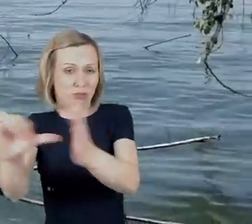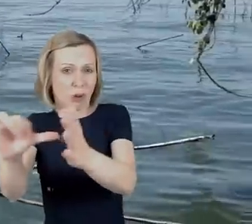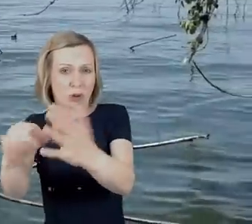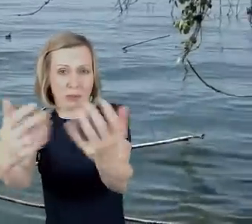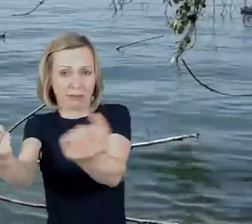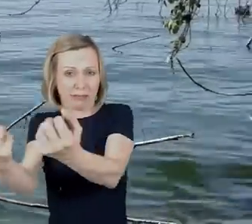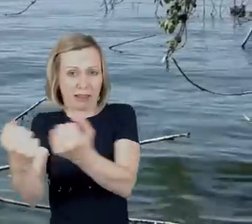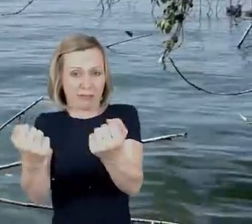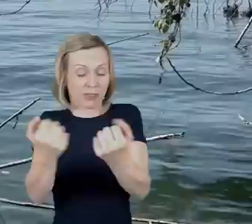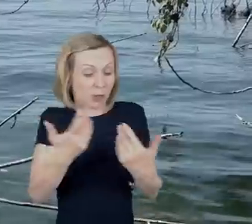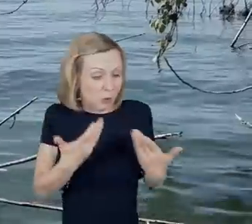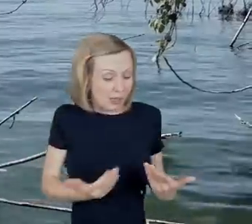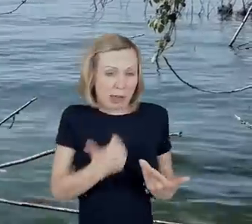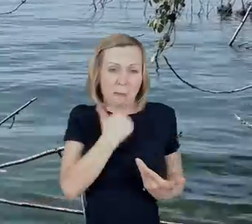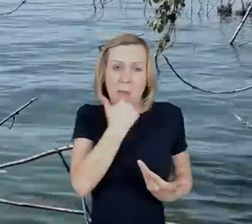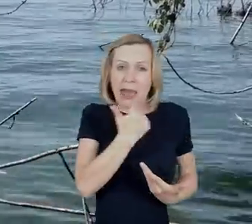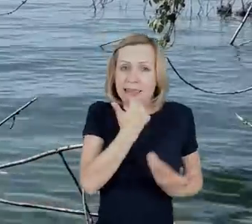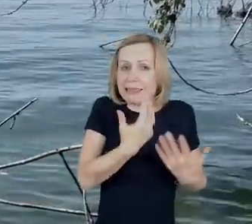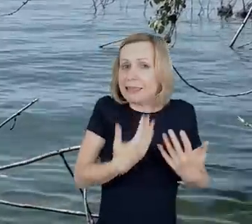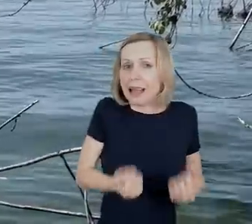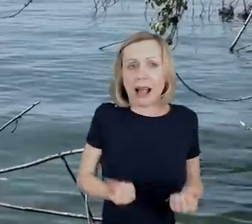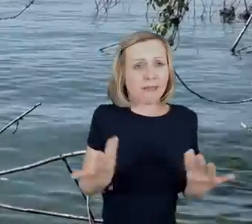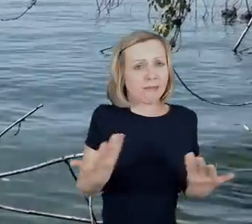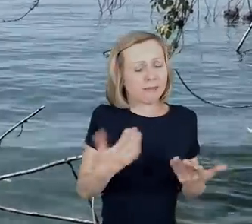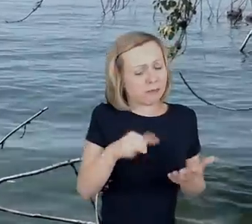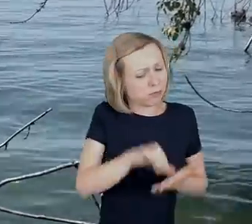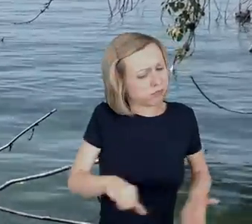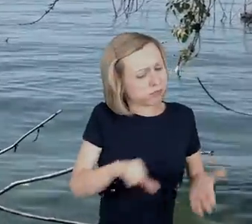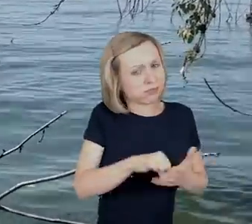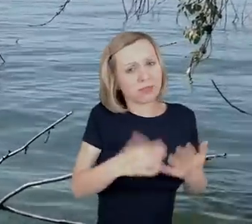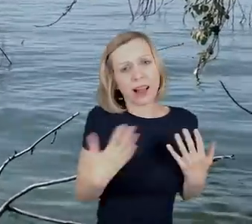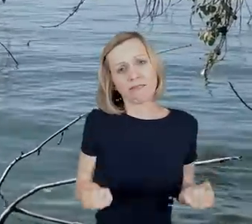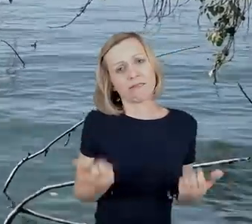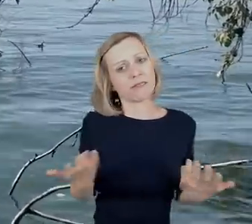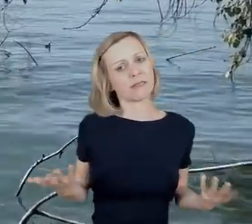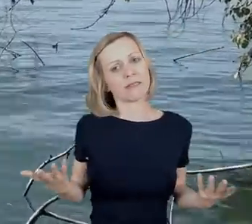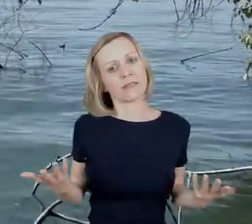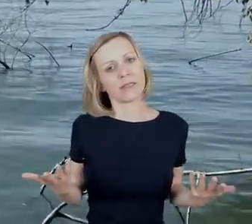own. Today's trouble is enough for today.